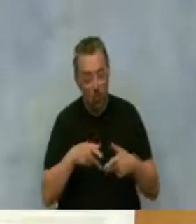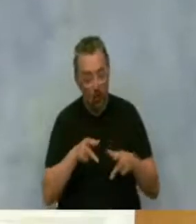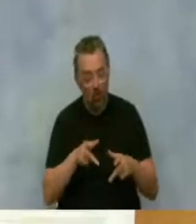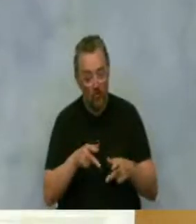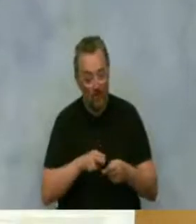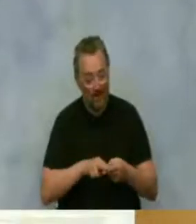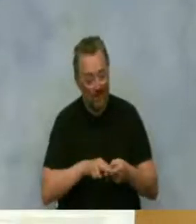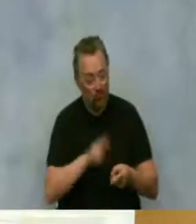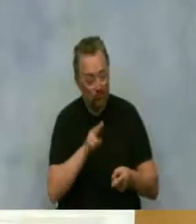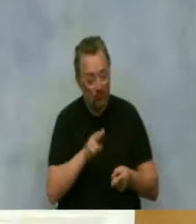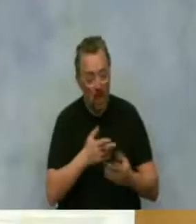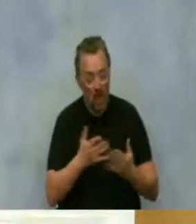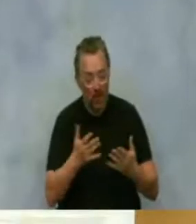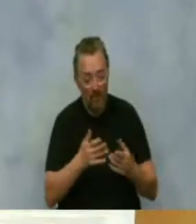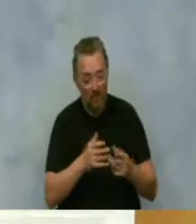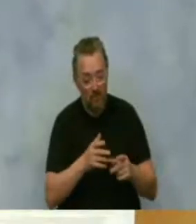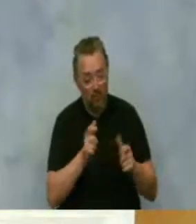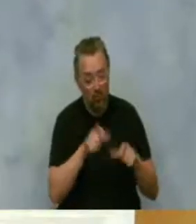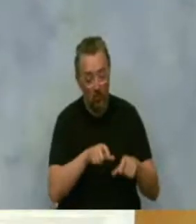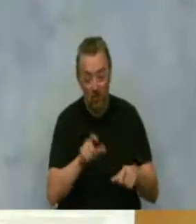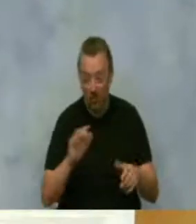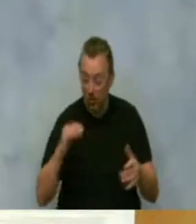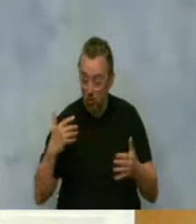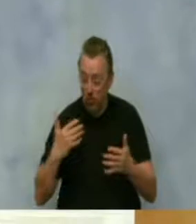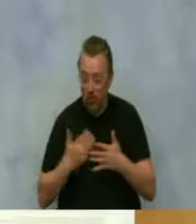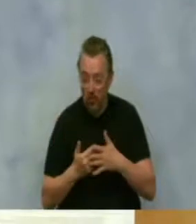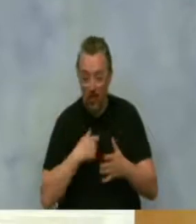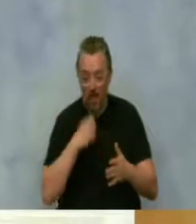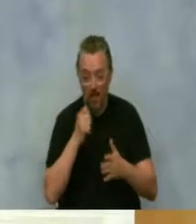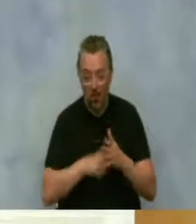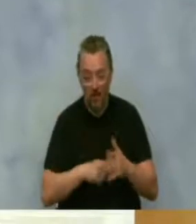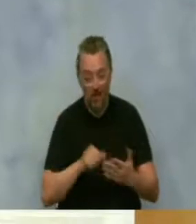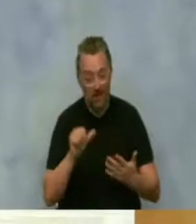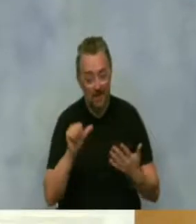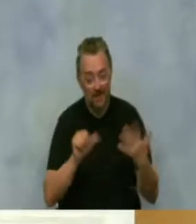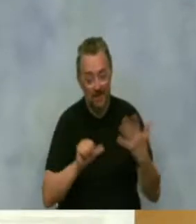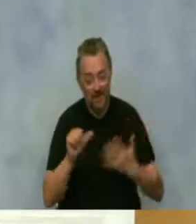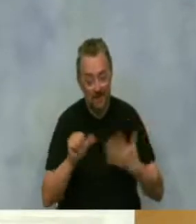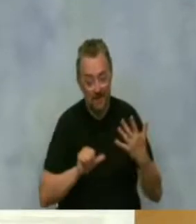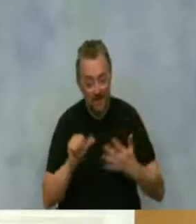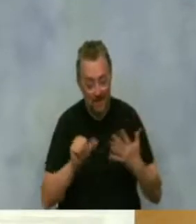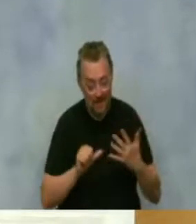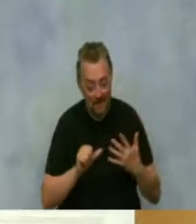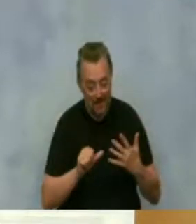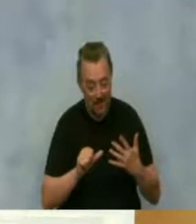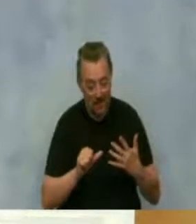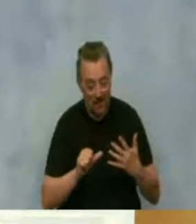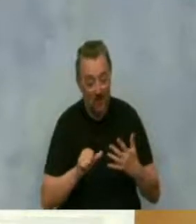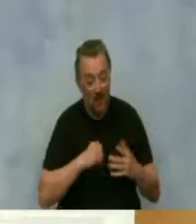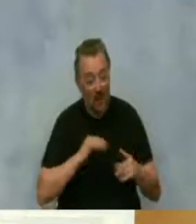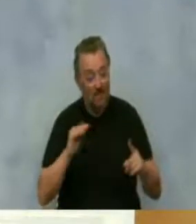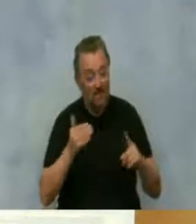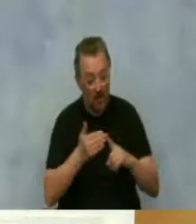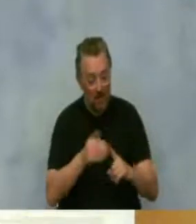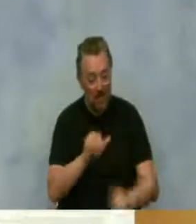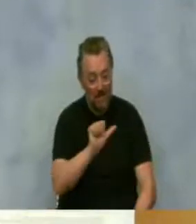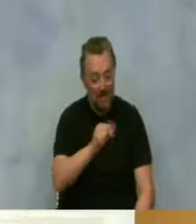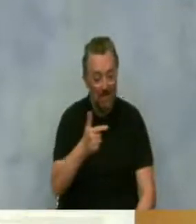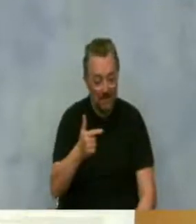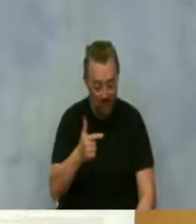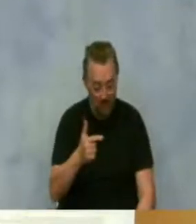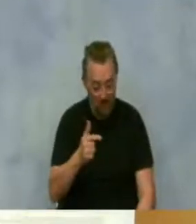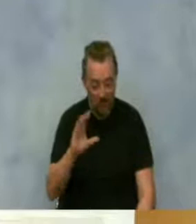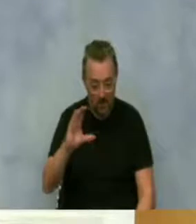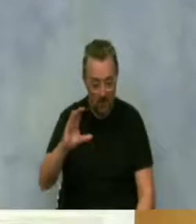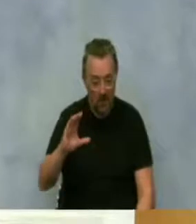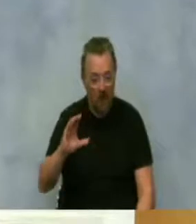way to increase our stock. Year to date, we have bought 16 out of a target of 67. I think the finance paper, it's